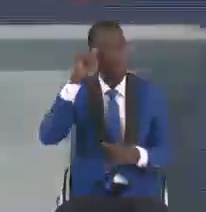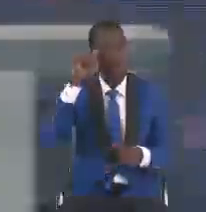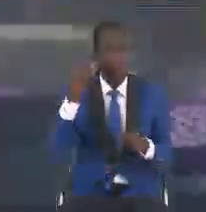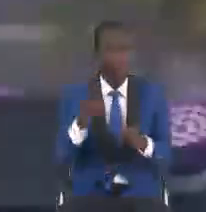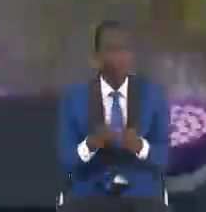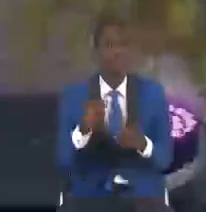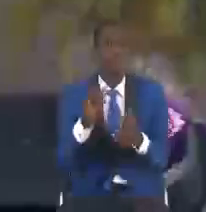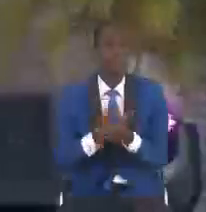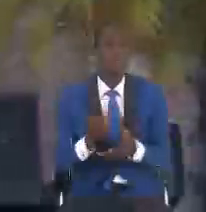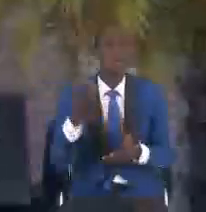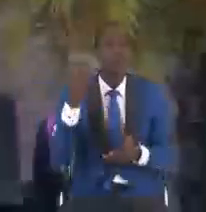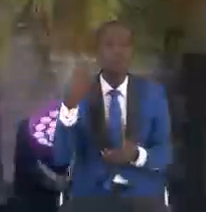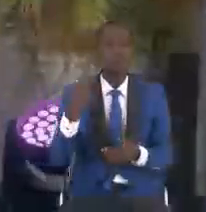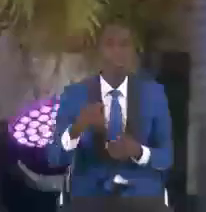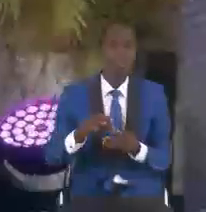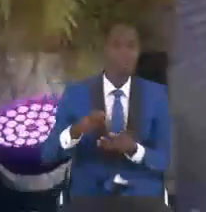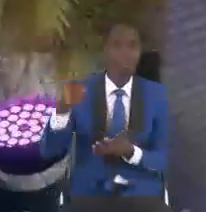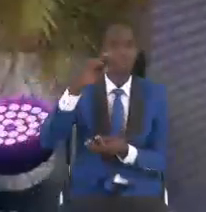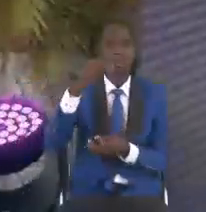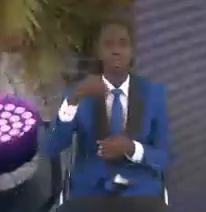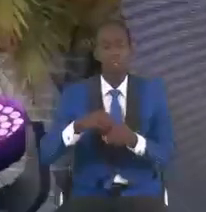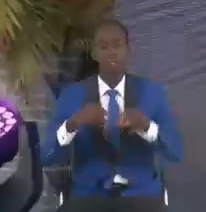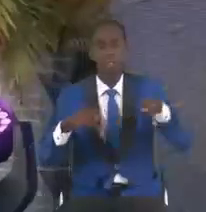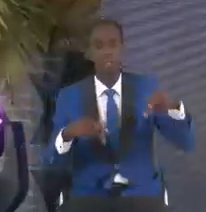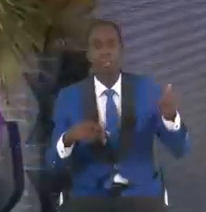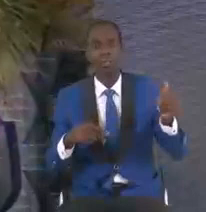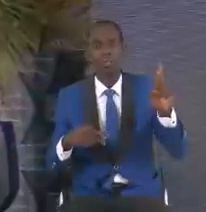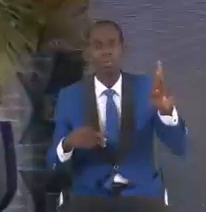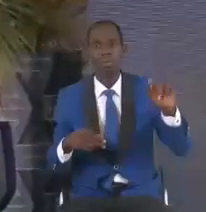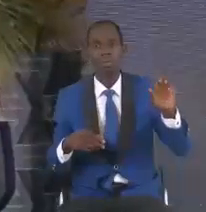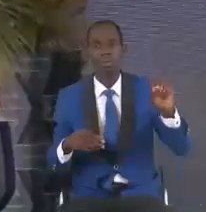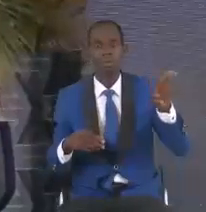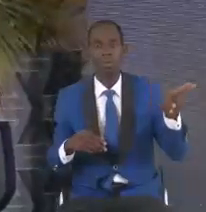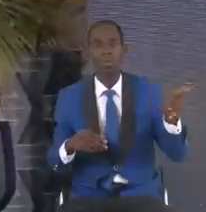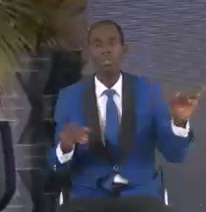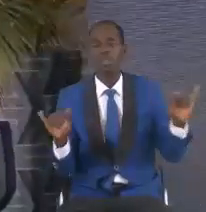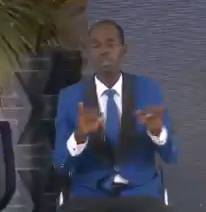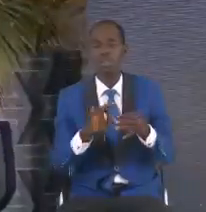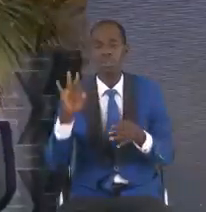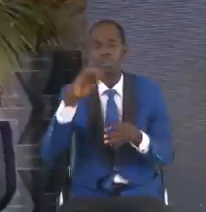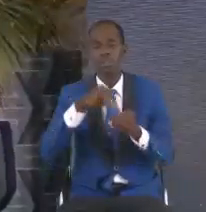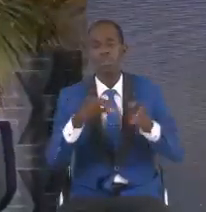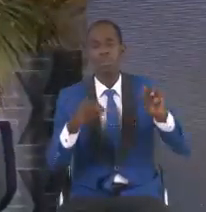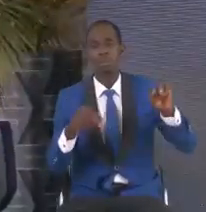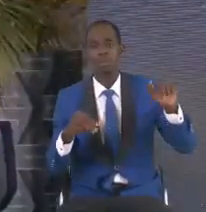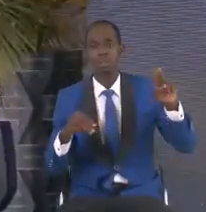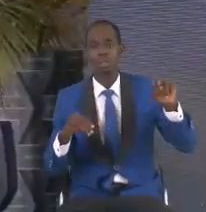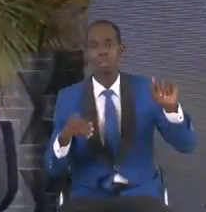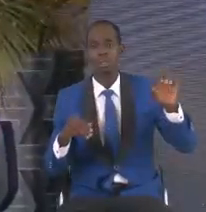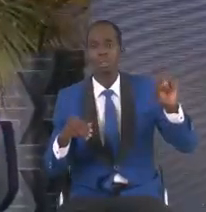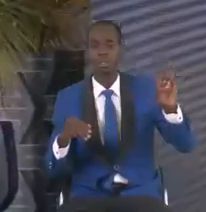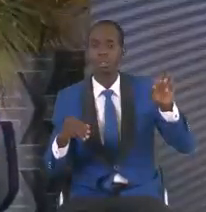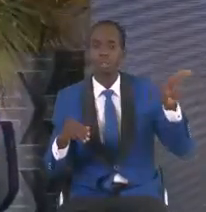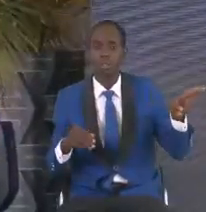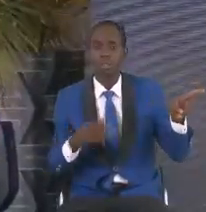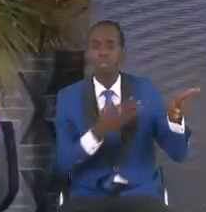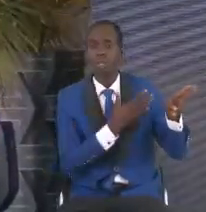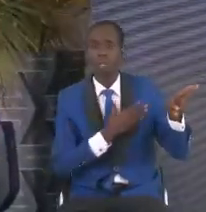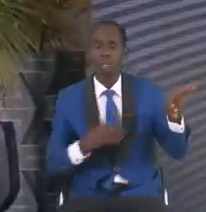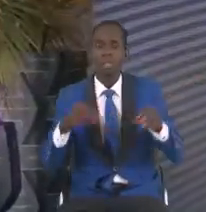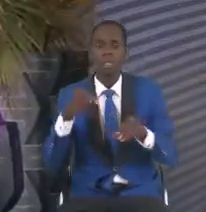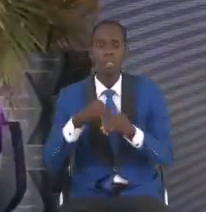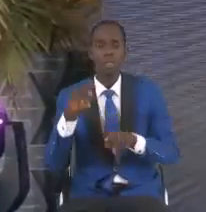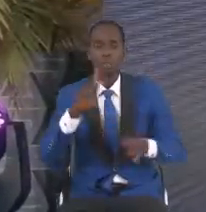spirit in Pharaoh. You remember, that was the spirit in Manasseh. You remember, that was the spirit in the people of